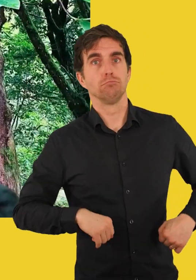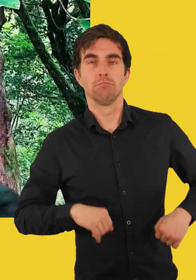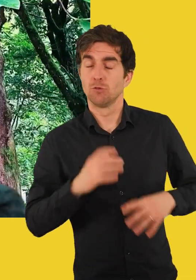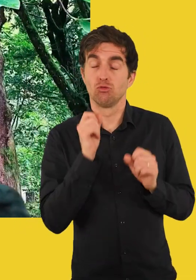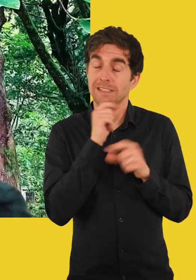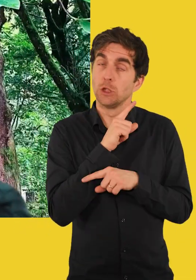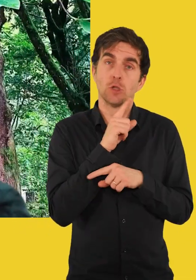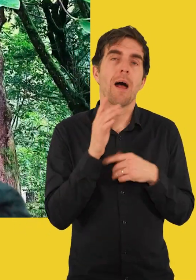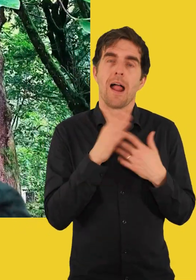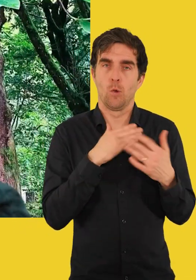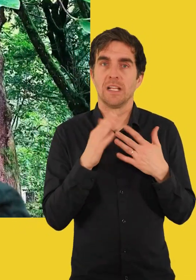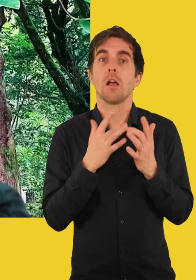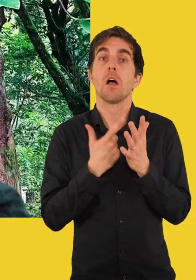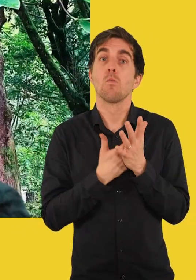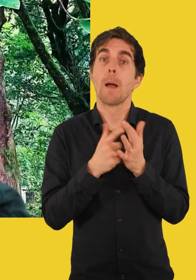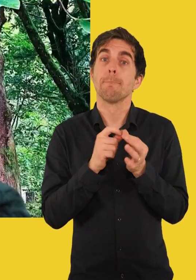Kind of strange, but anyway.